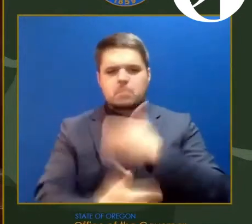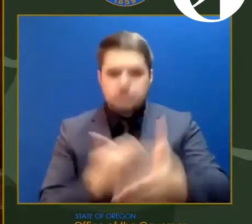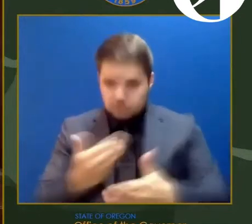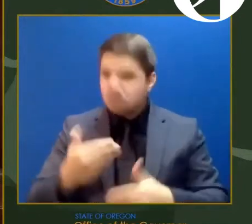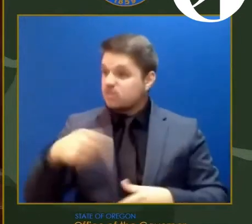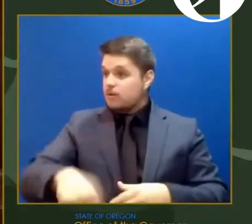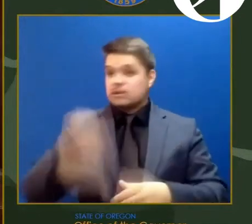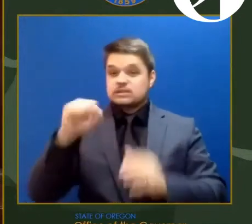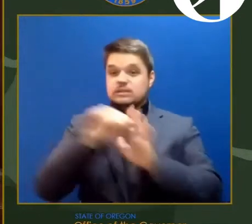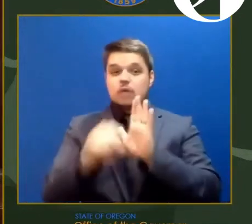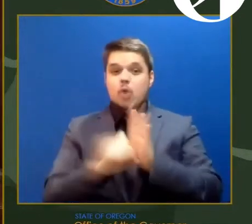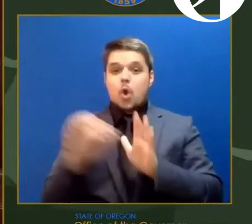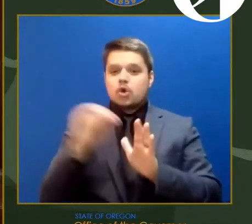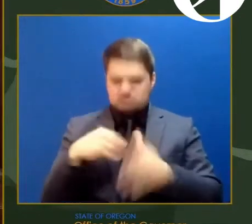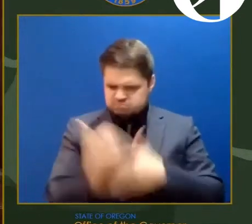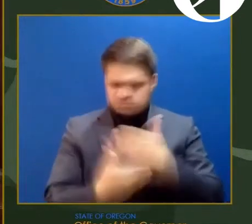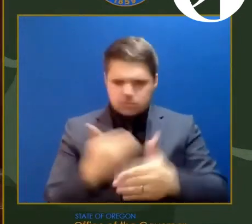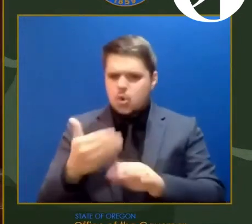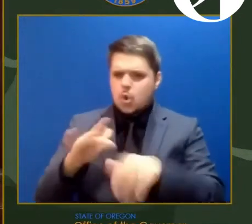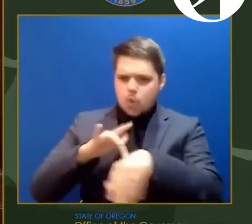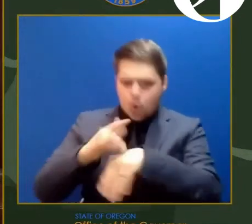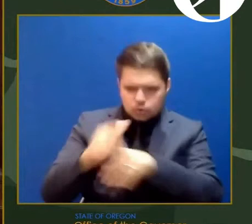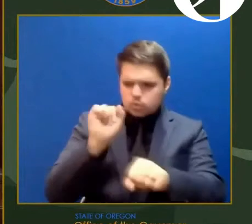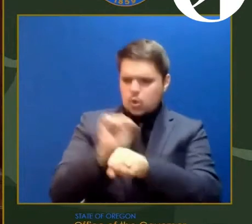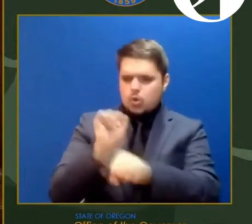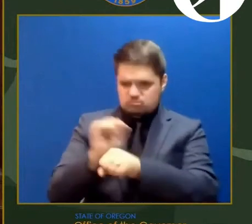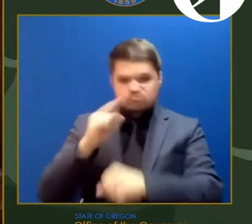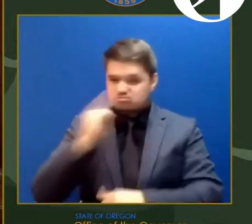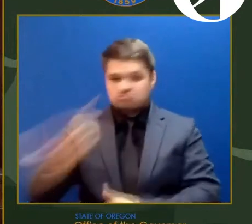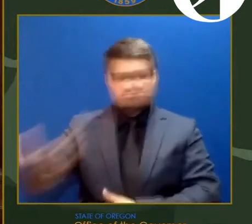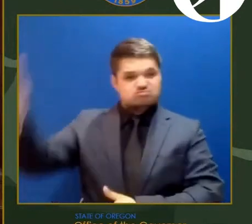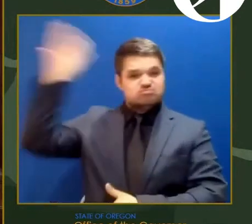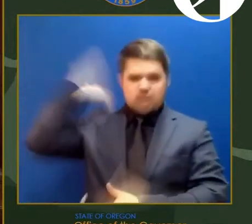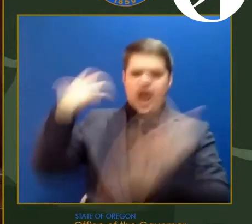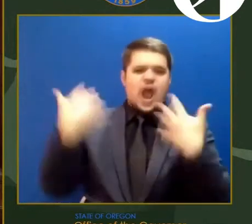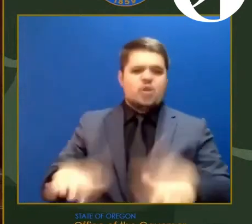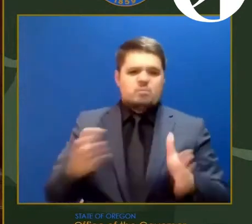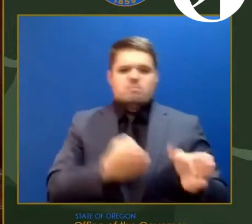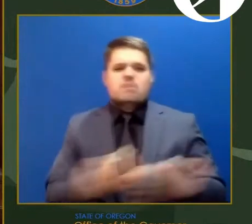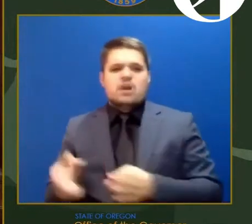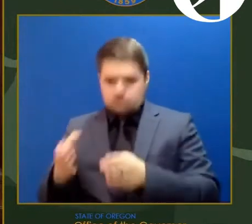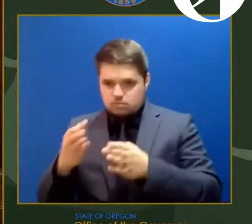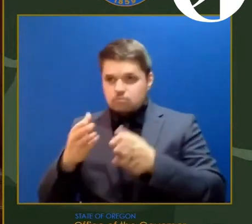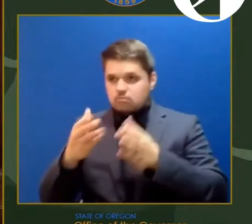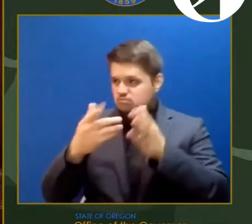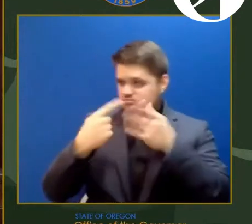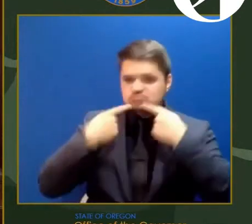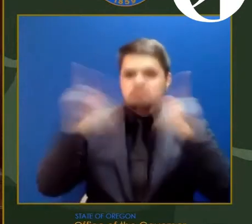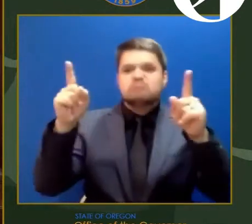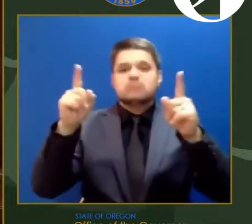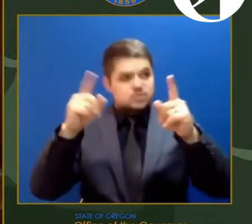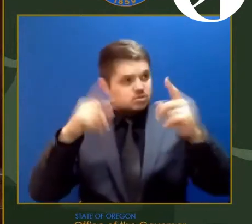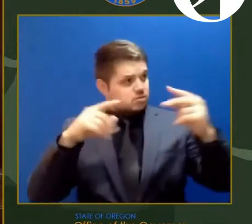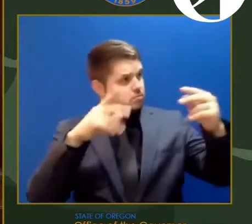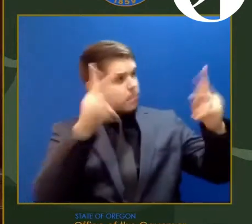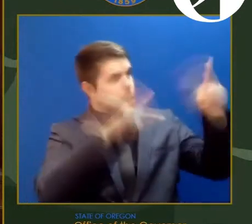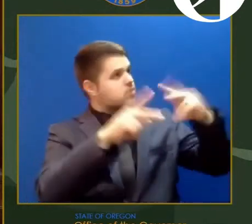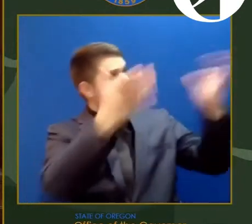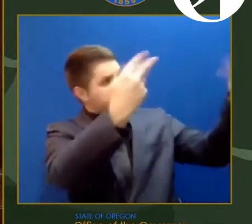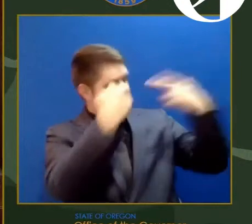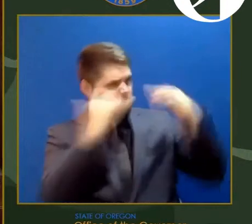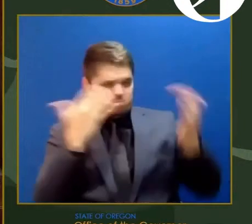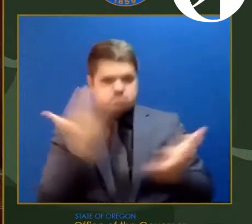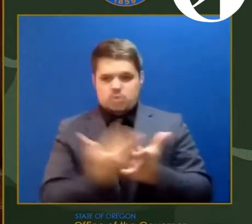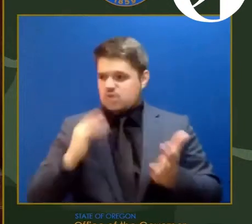and chartered the path to a more safe, secure, accessible, and verifiable voting system. I